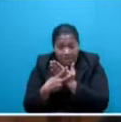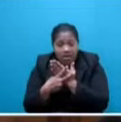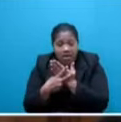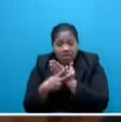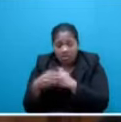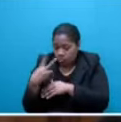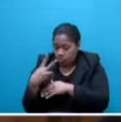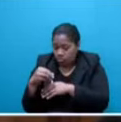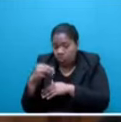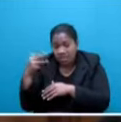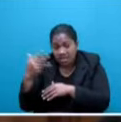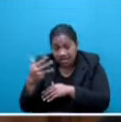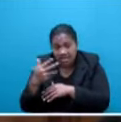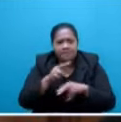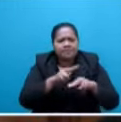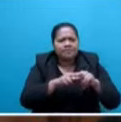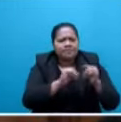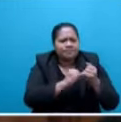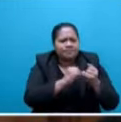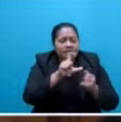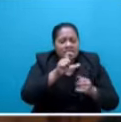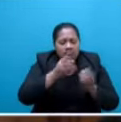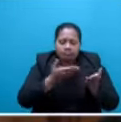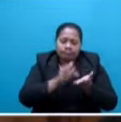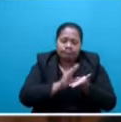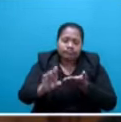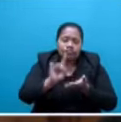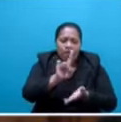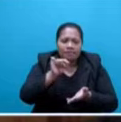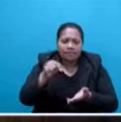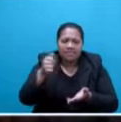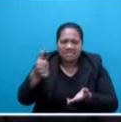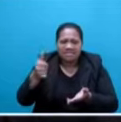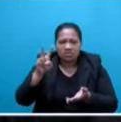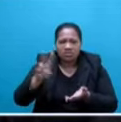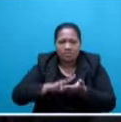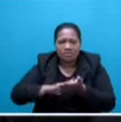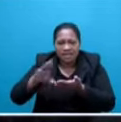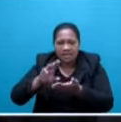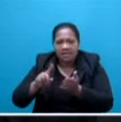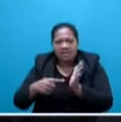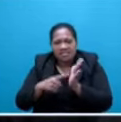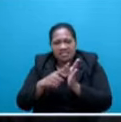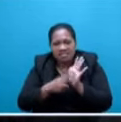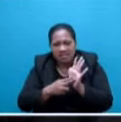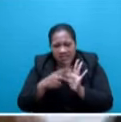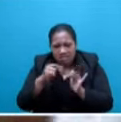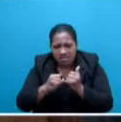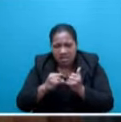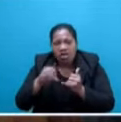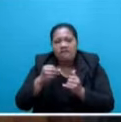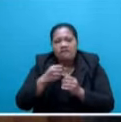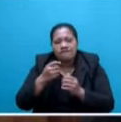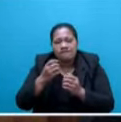2019, FSC crushed 1.62 million tons of cane, producing 153,000 metric tons